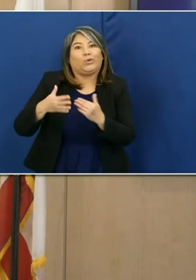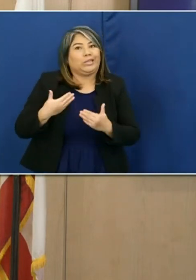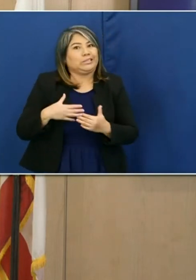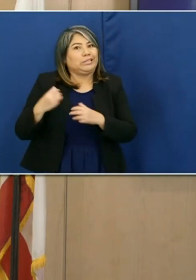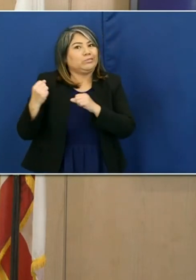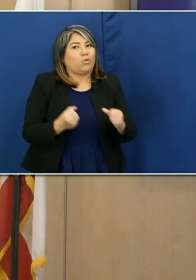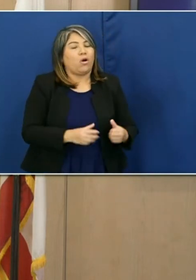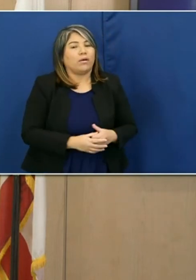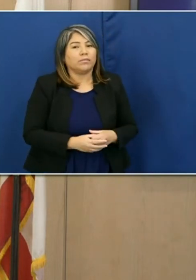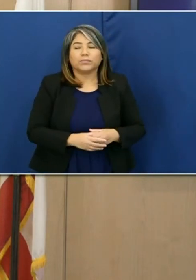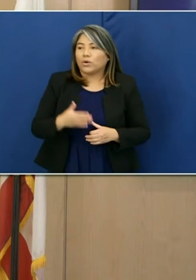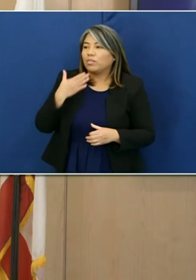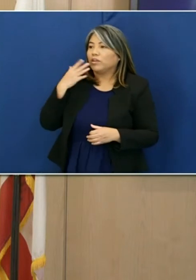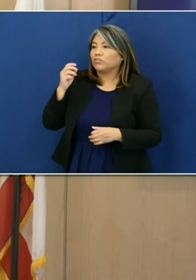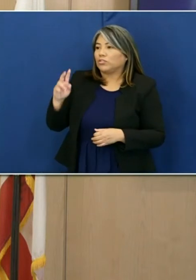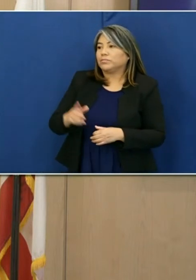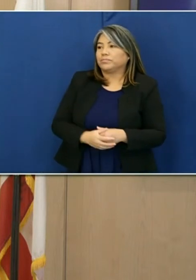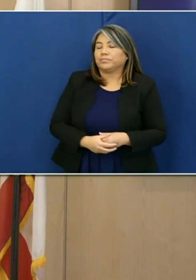Thank you, Doctor.